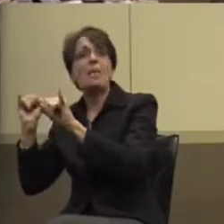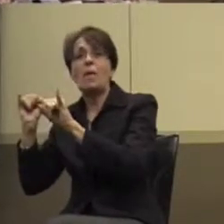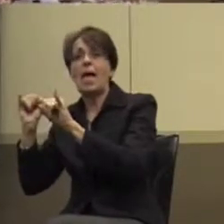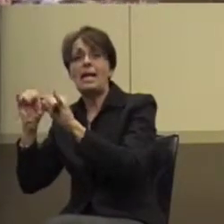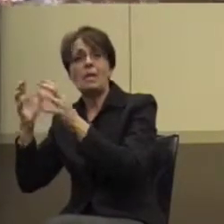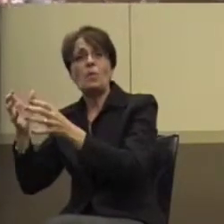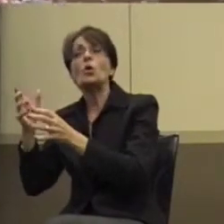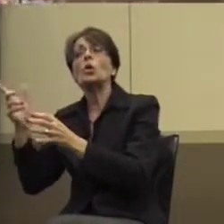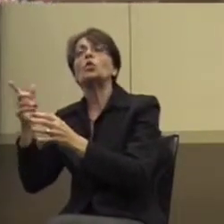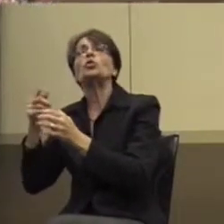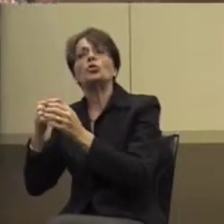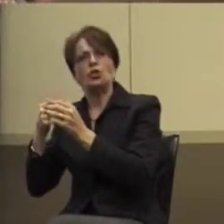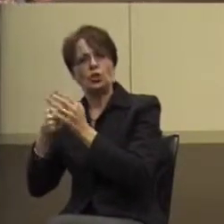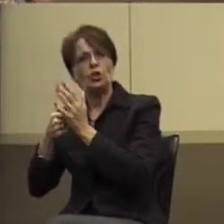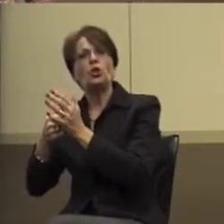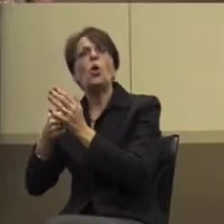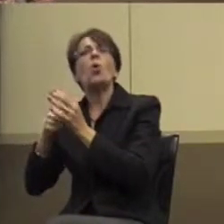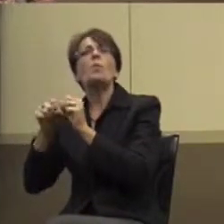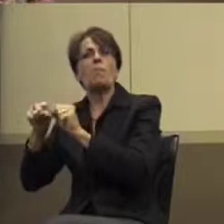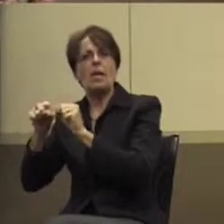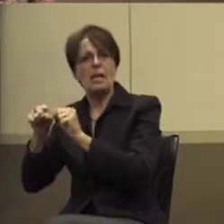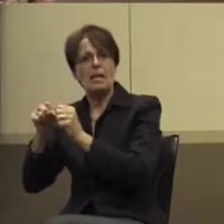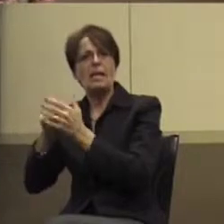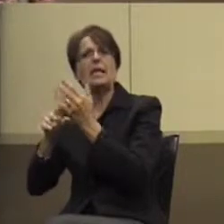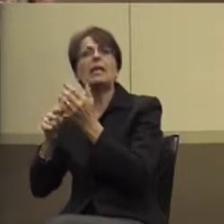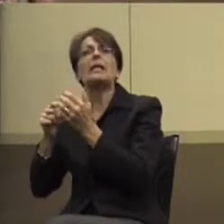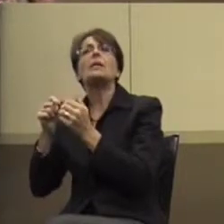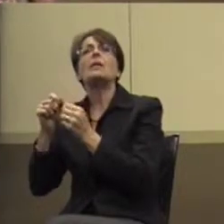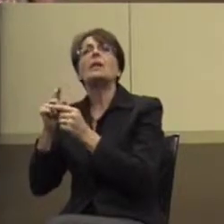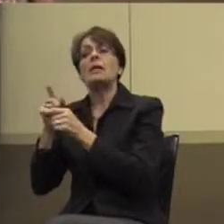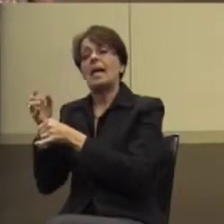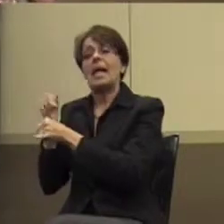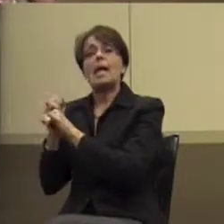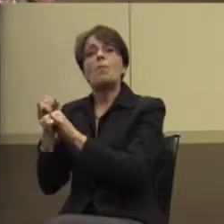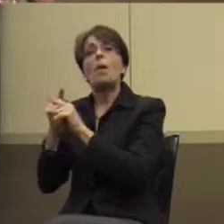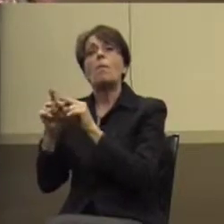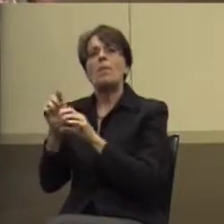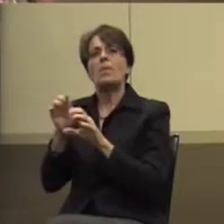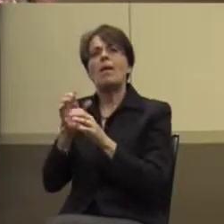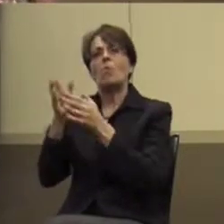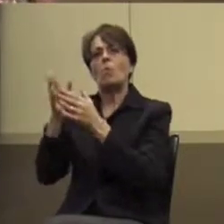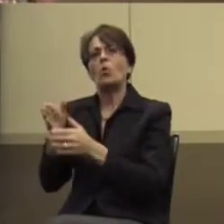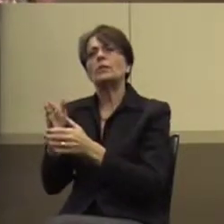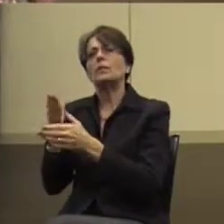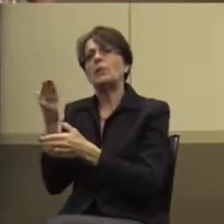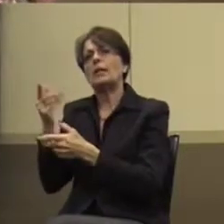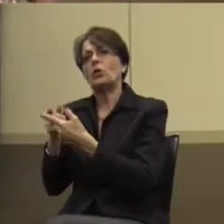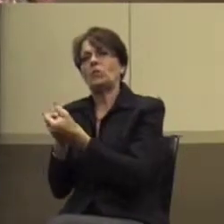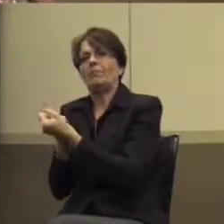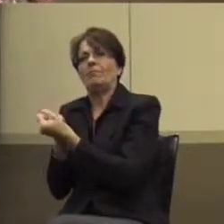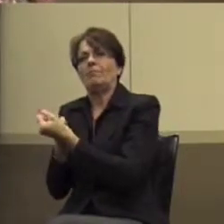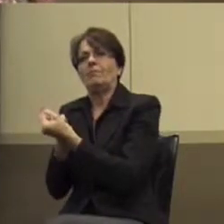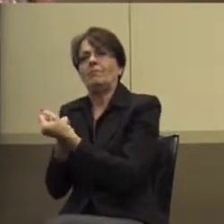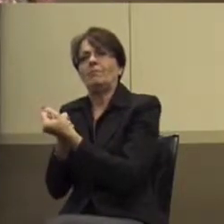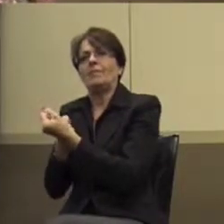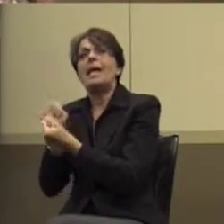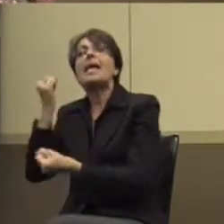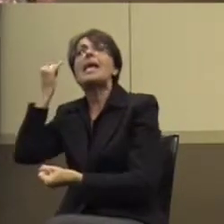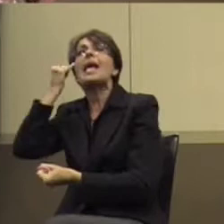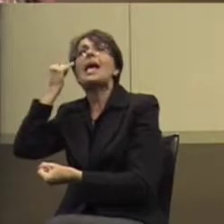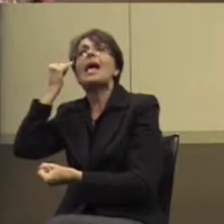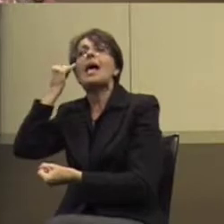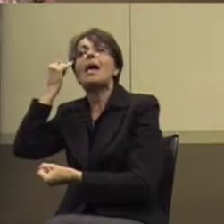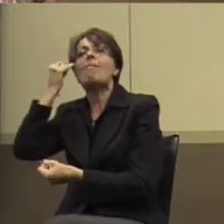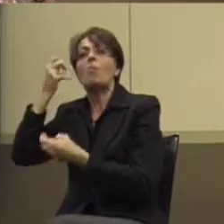was stuff that she's shown the ability to do, so it was her independently, but the behavioral person was there to provide support if